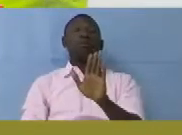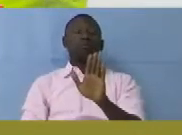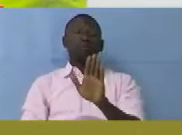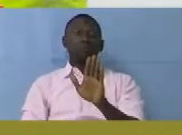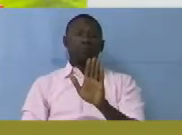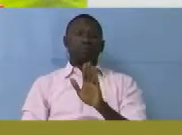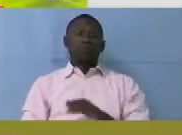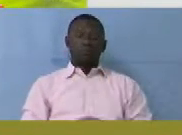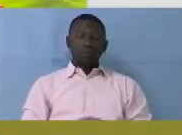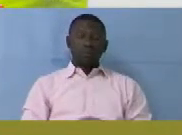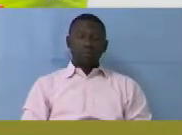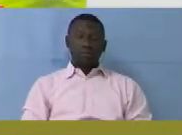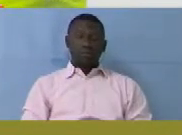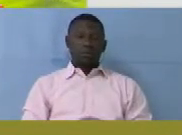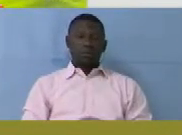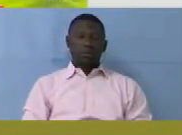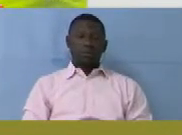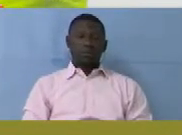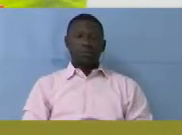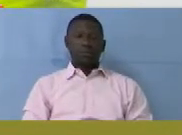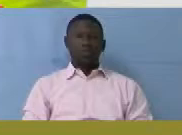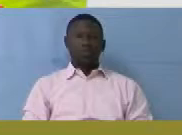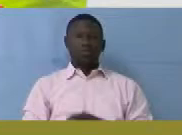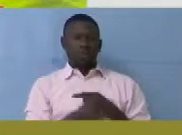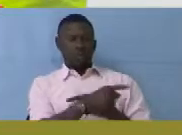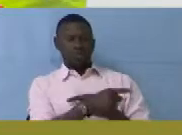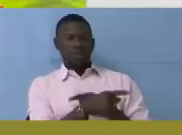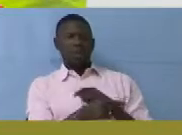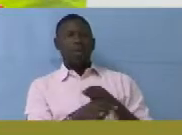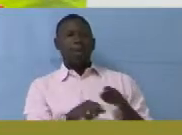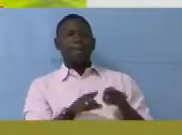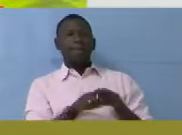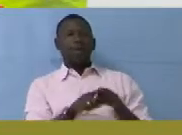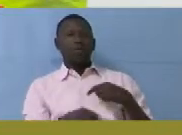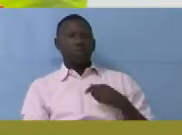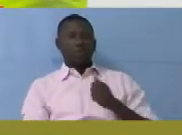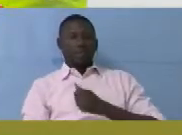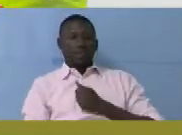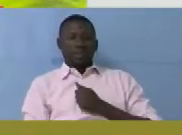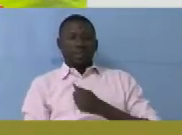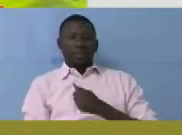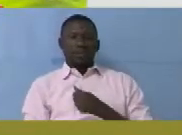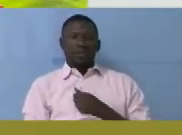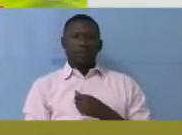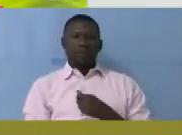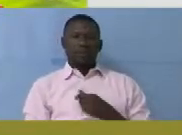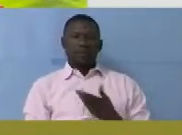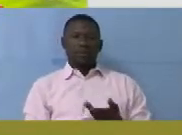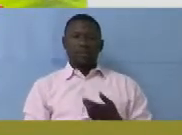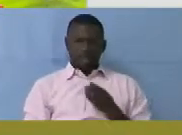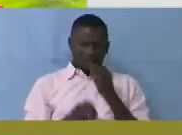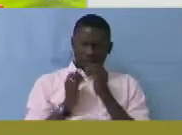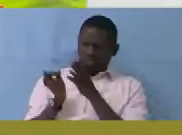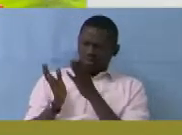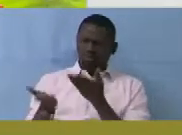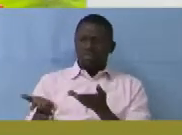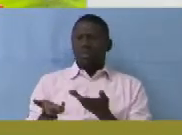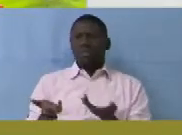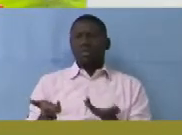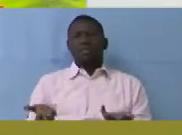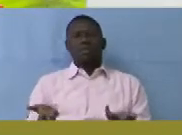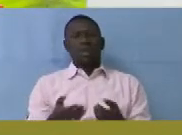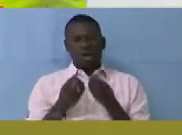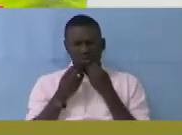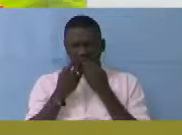So Ismaila was scared. Ismaila Silata. He said, yeah, I told you this, Salmina. ko ñu ngi fayal